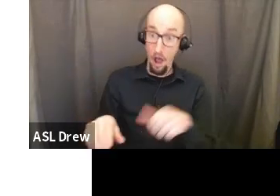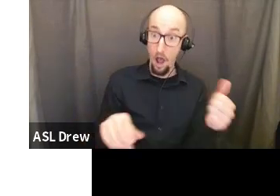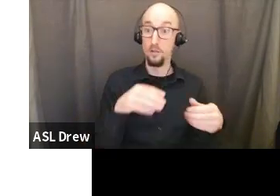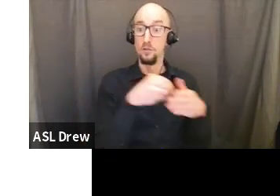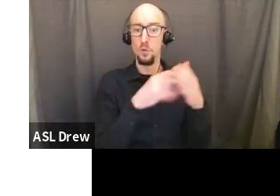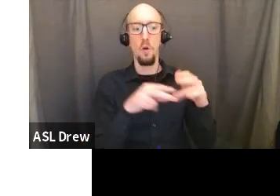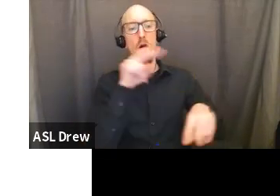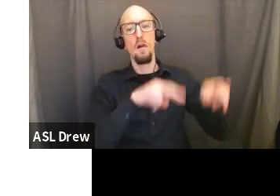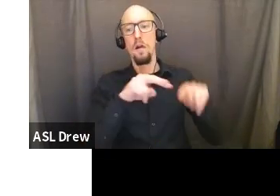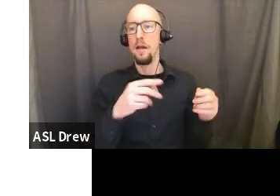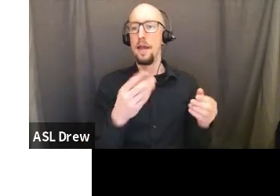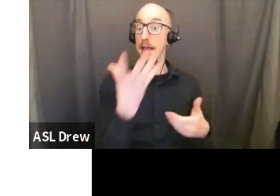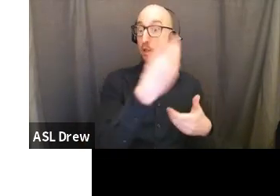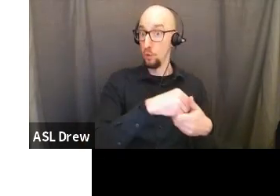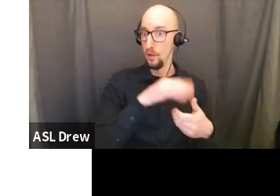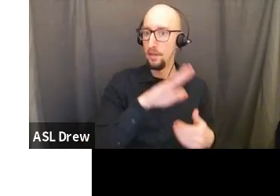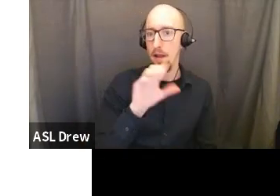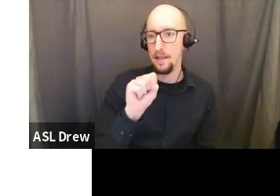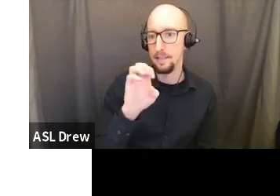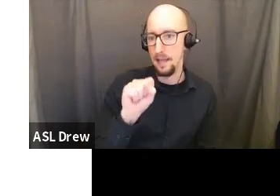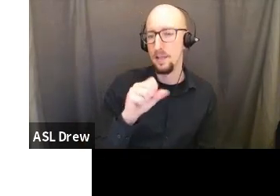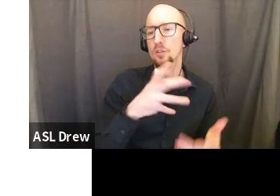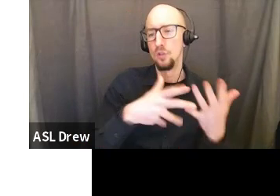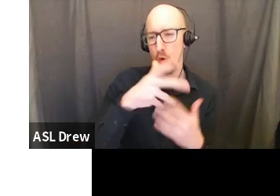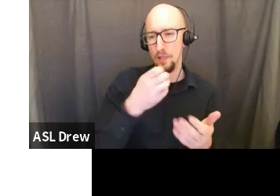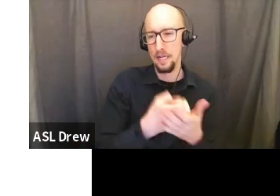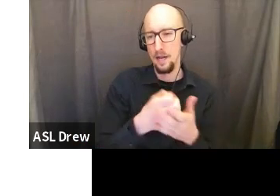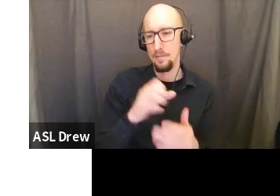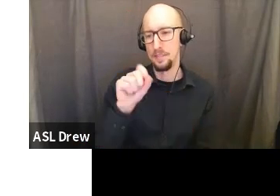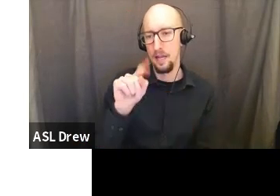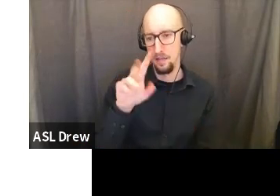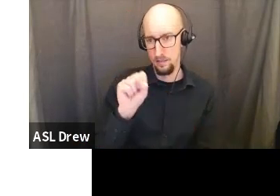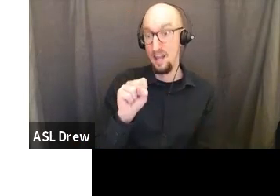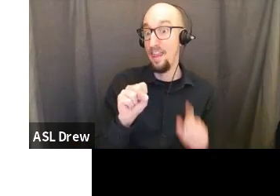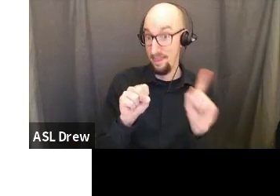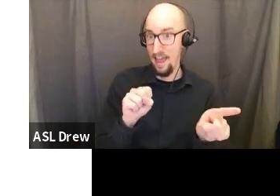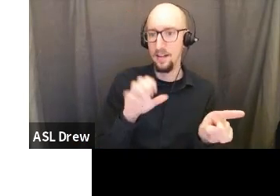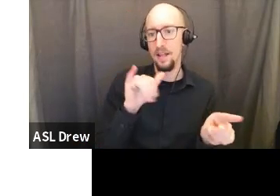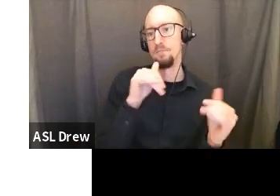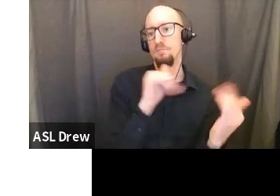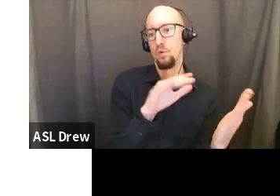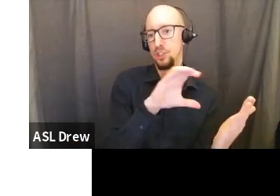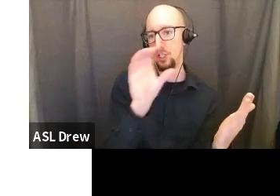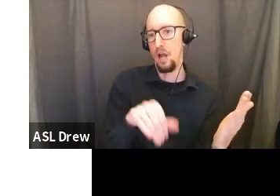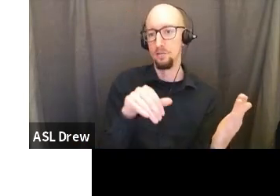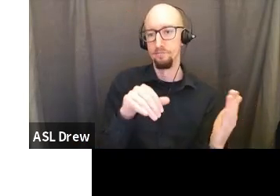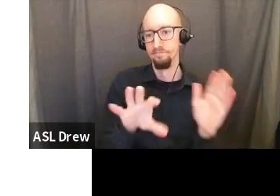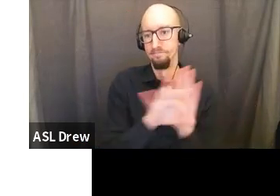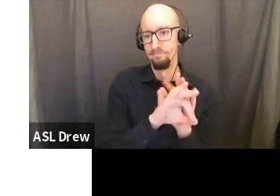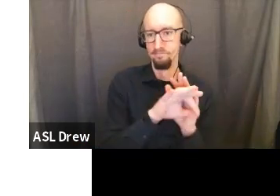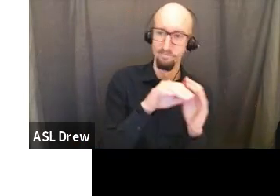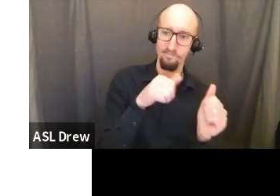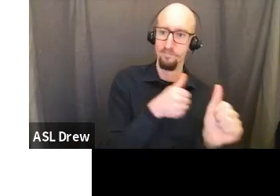status. And that's the same path that Chicago chose to pursue.